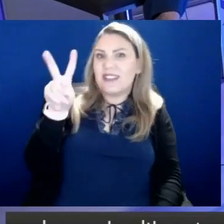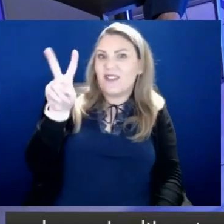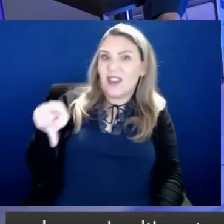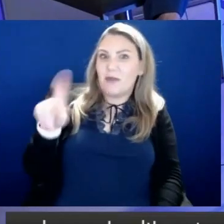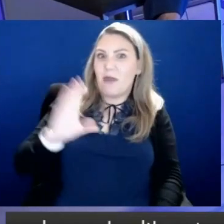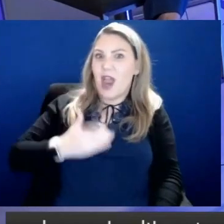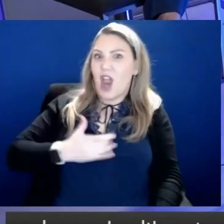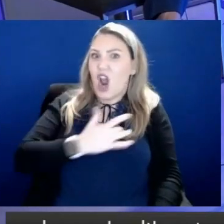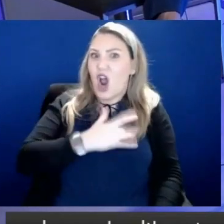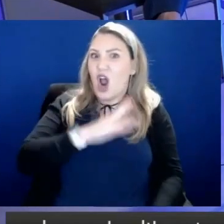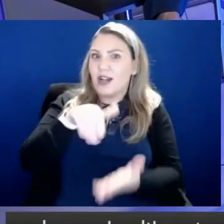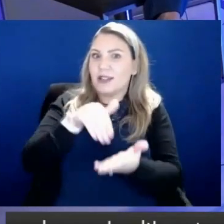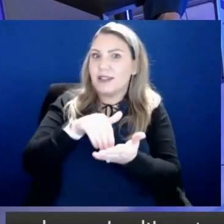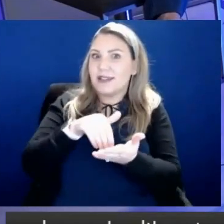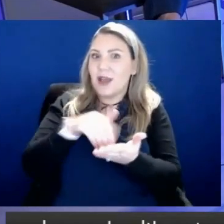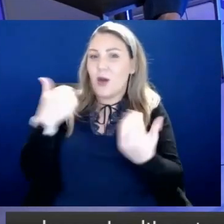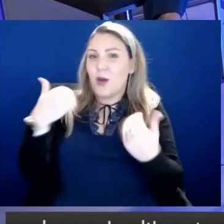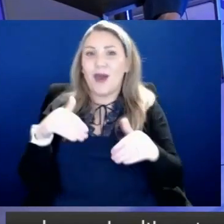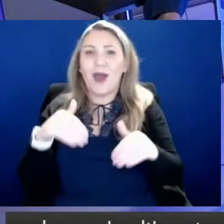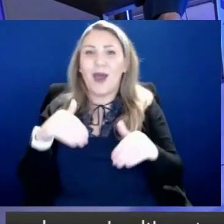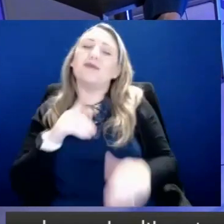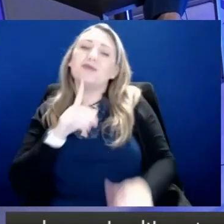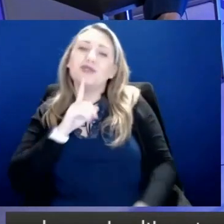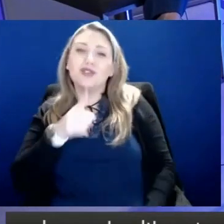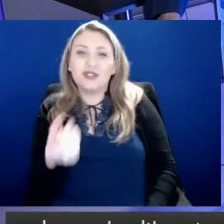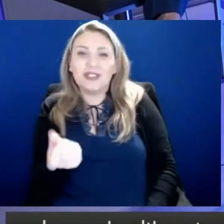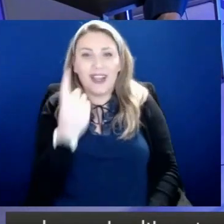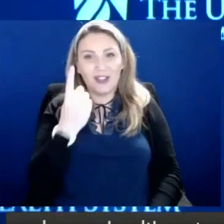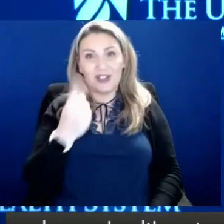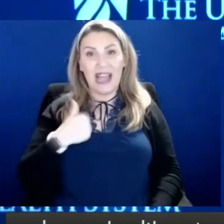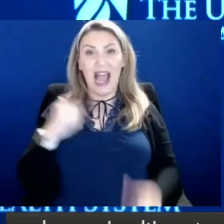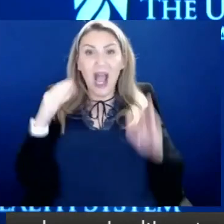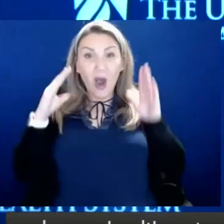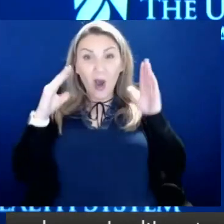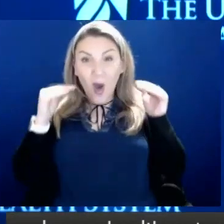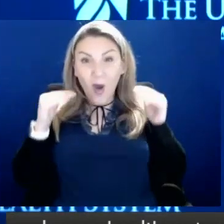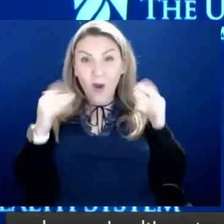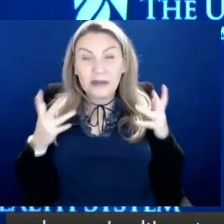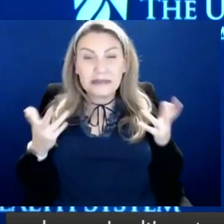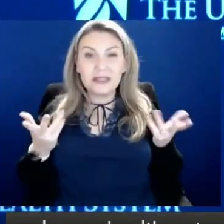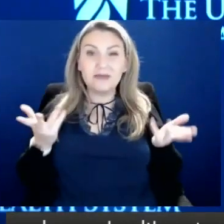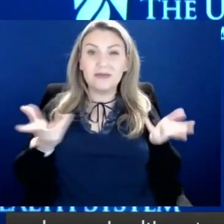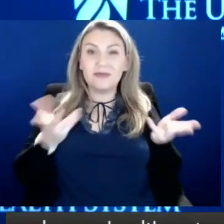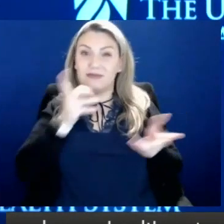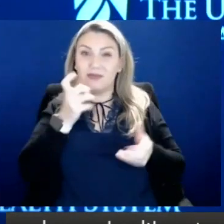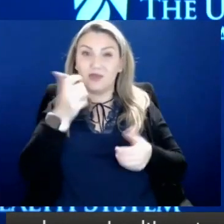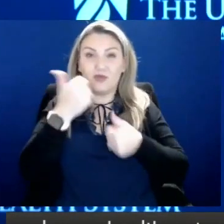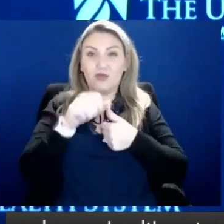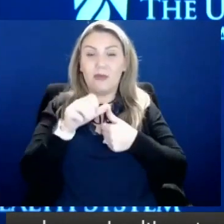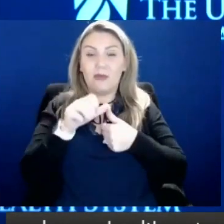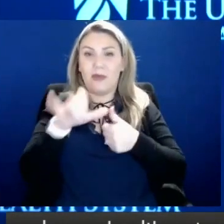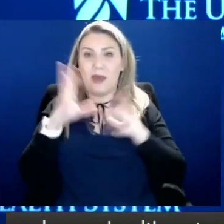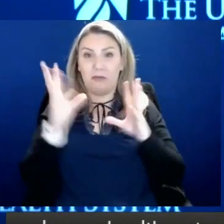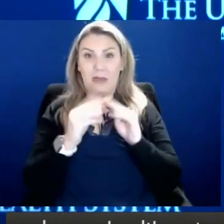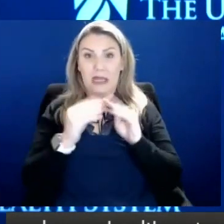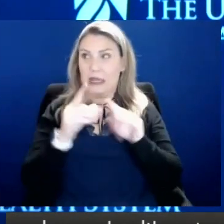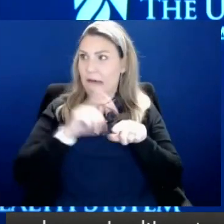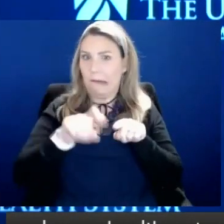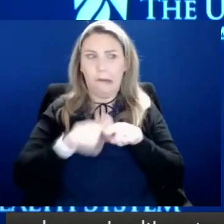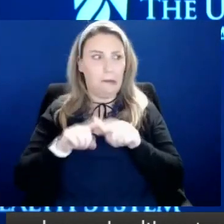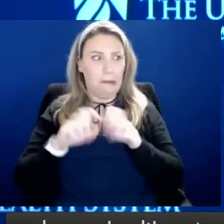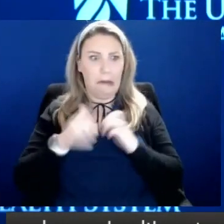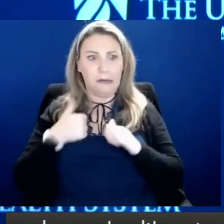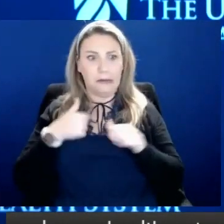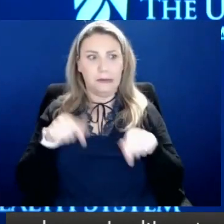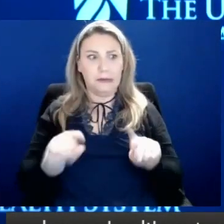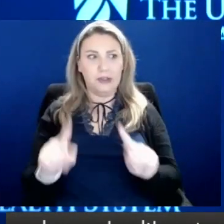she took it in stride, I'm sure. I hope so. I mean, and I don't remember the meeting. I remember calling other people and being like, how was I during that meeting?